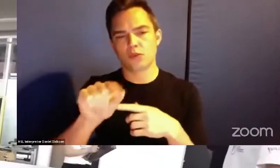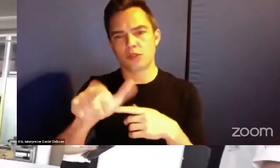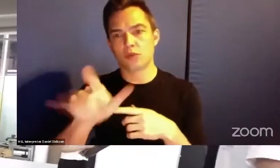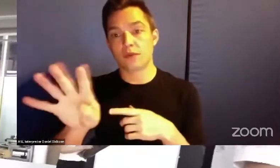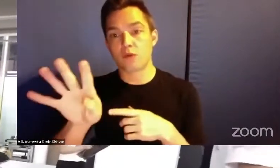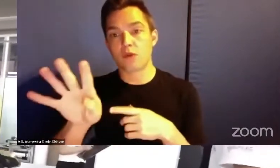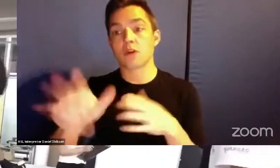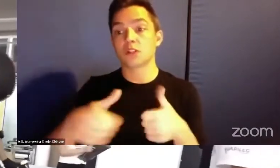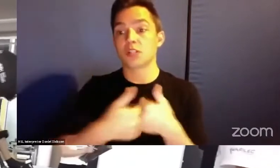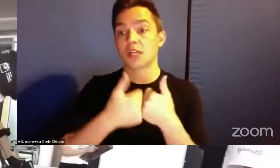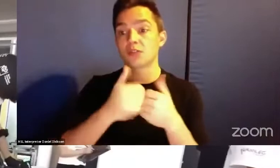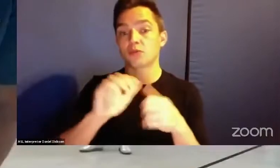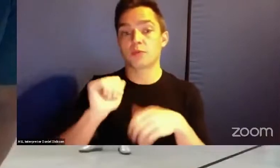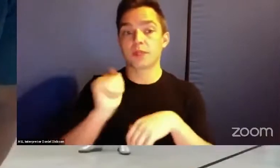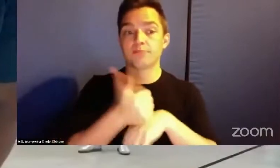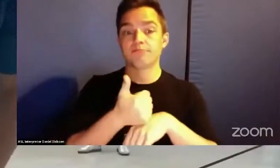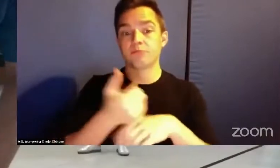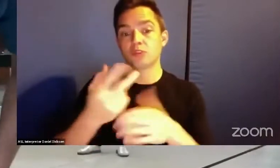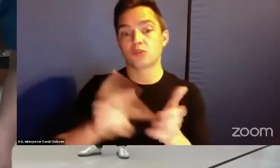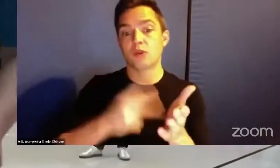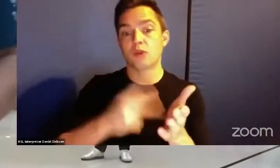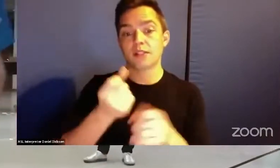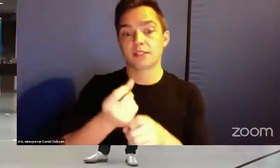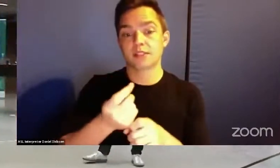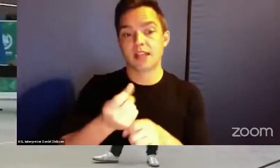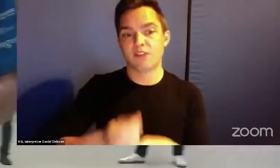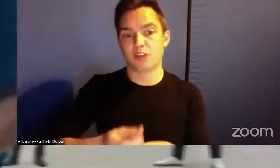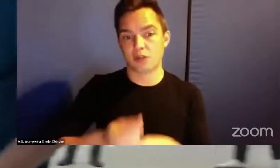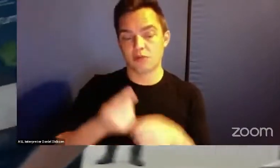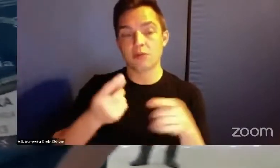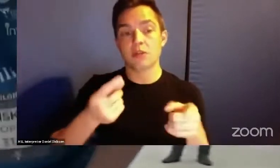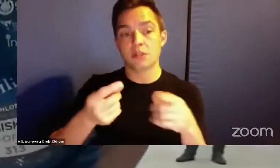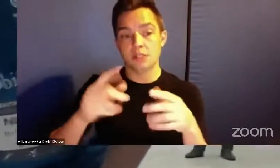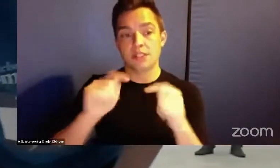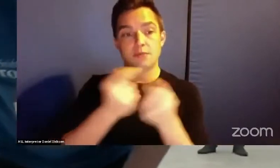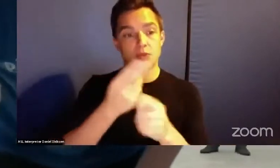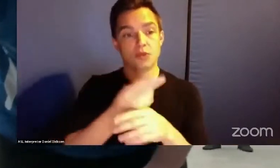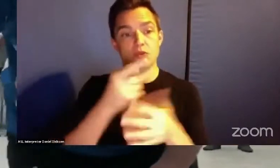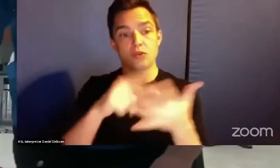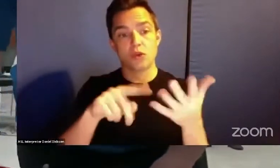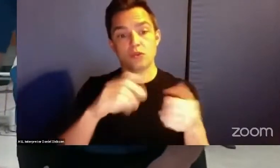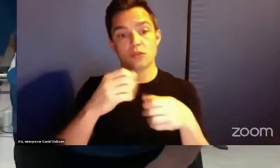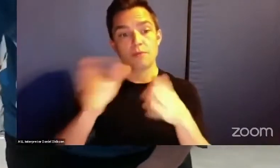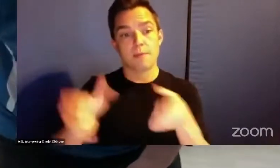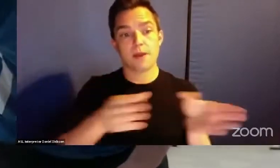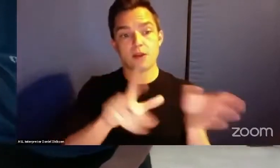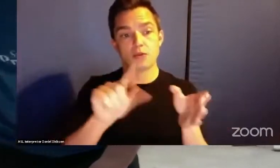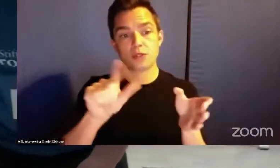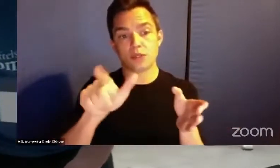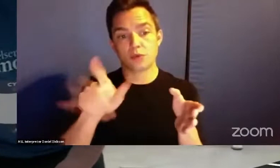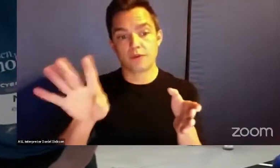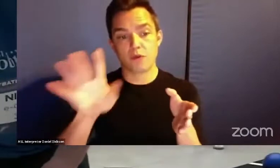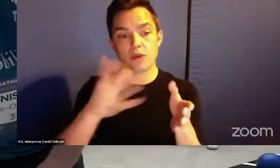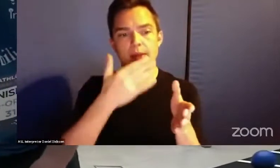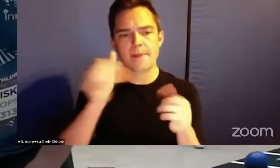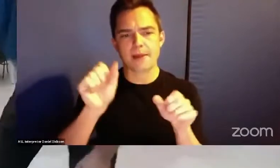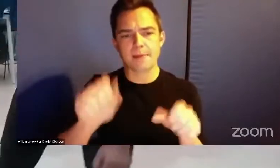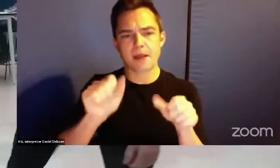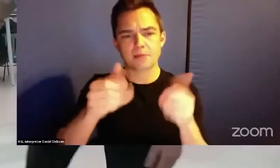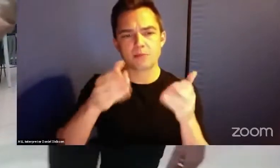year. Teams can use them to prepare CYBATHLON 2024 in the best possible way, step by step.